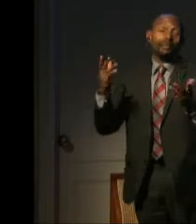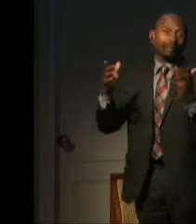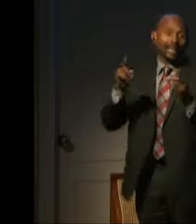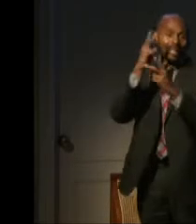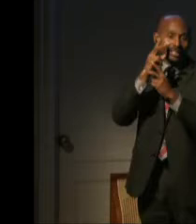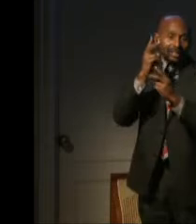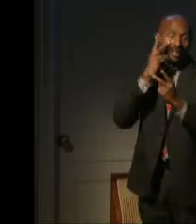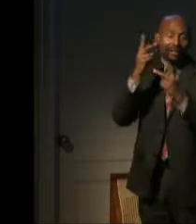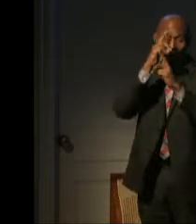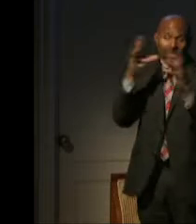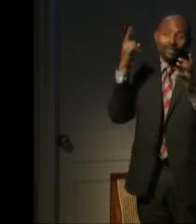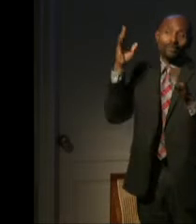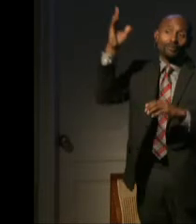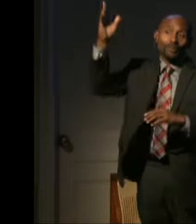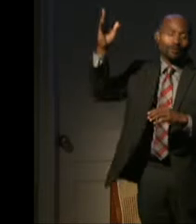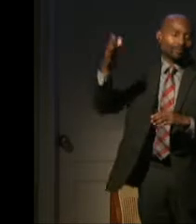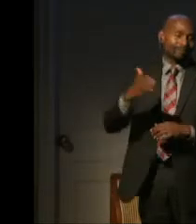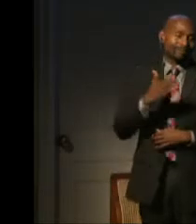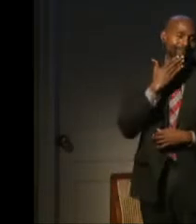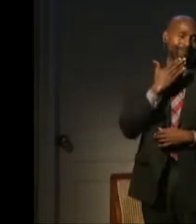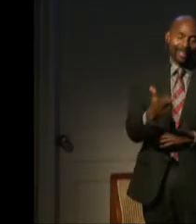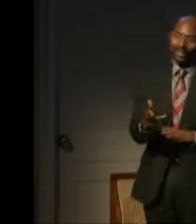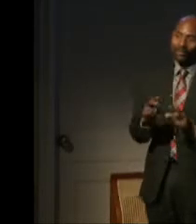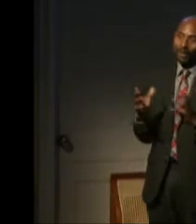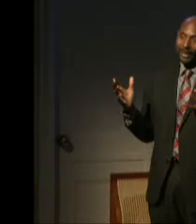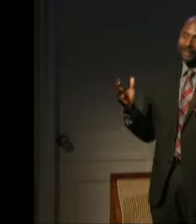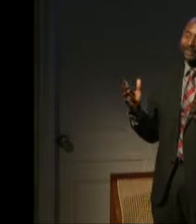you very much.